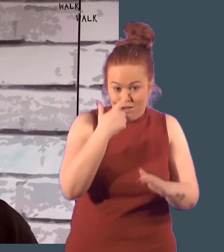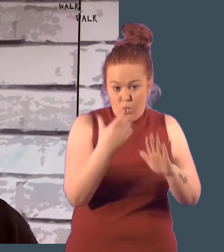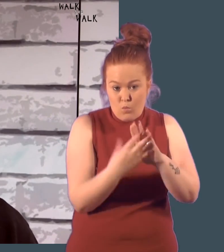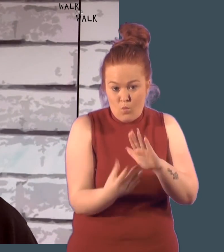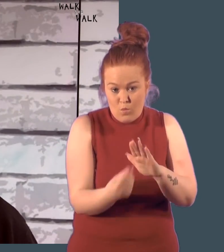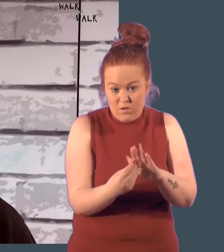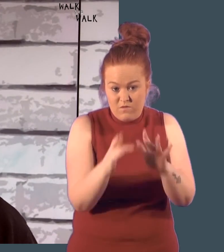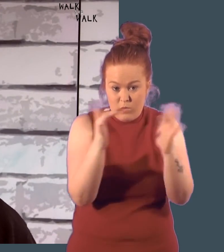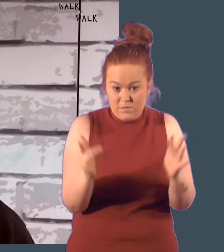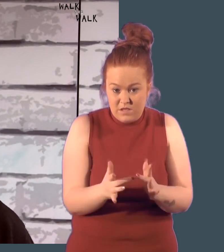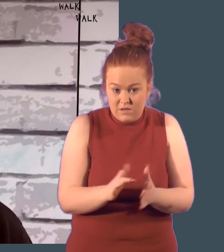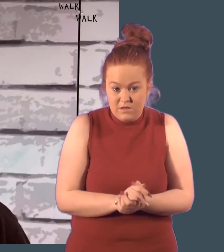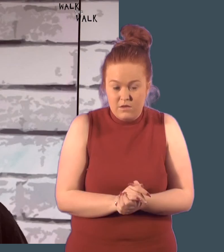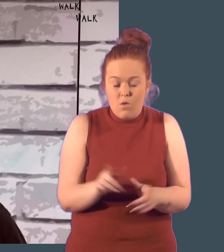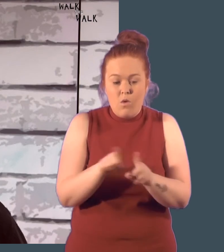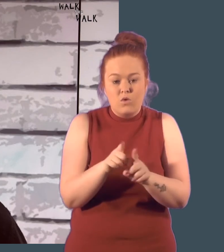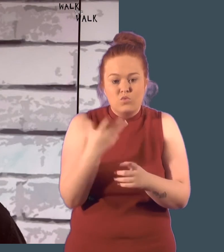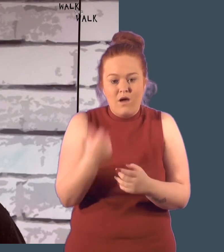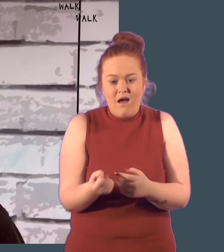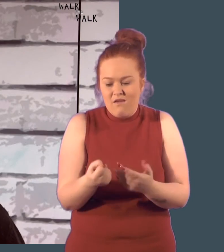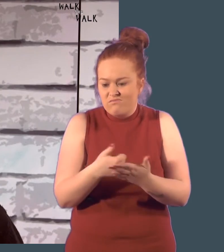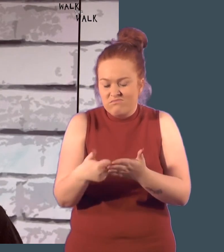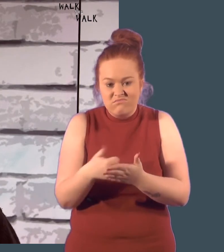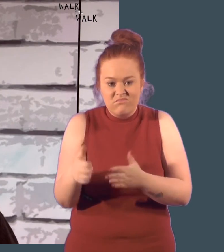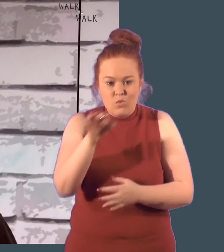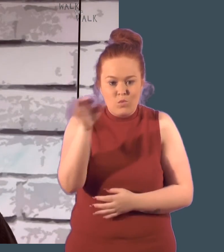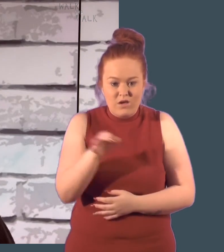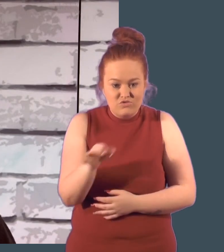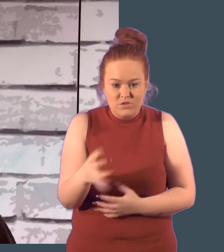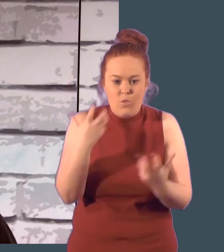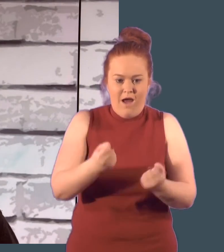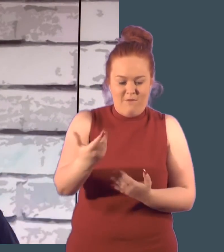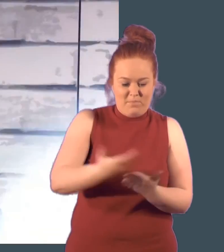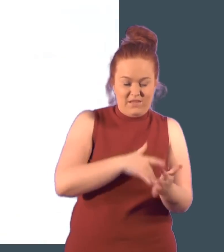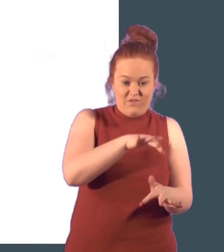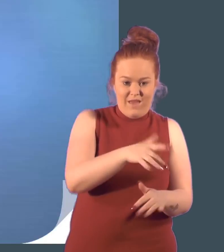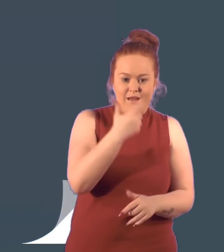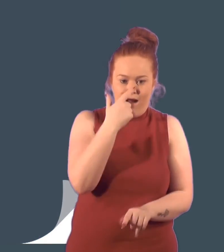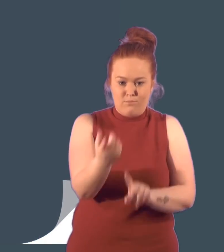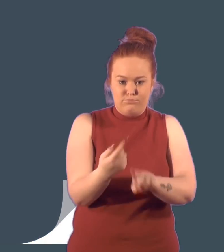a frequently asked questions page, so if you have any questions, they may already be answered there.